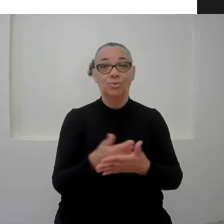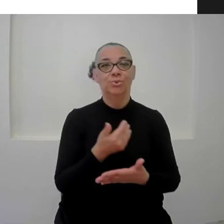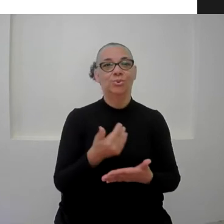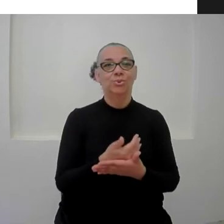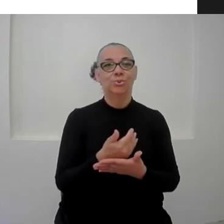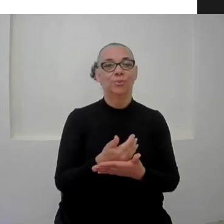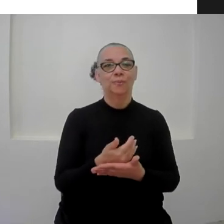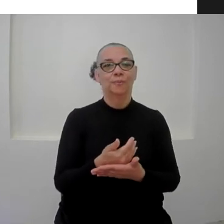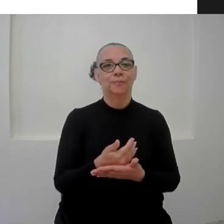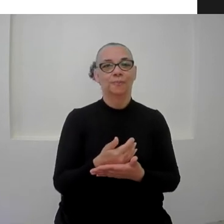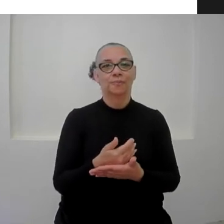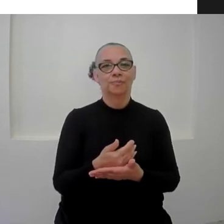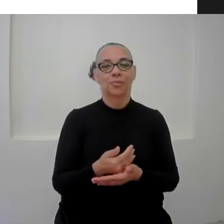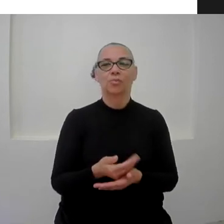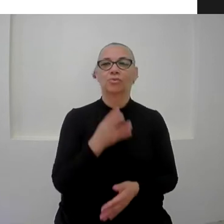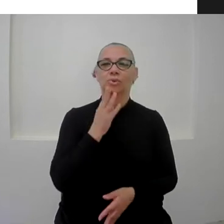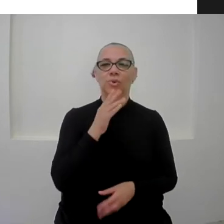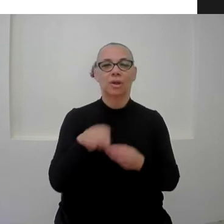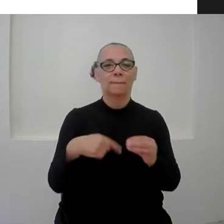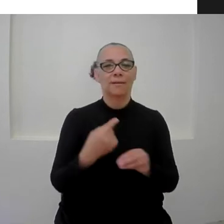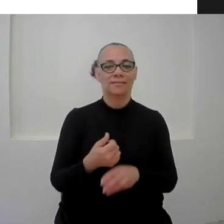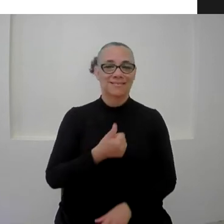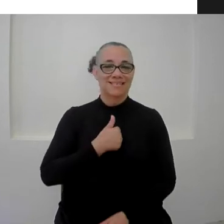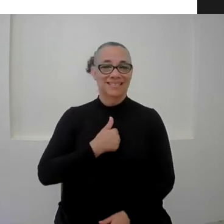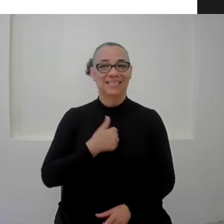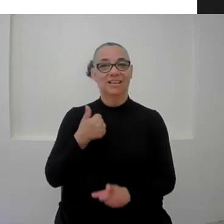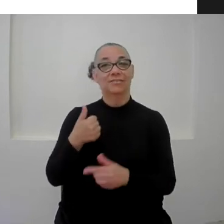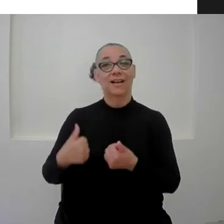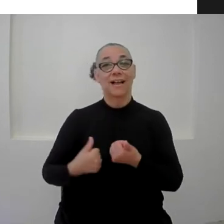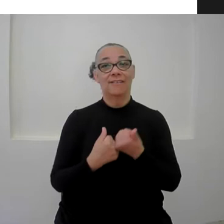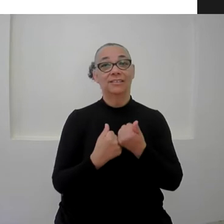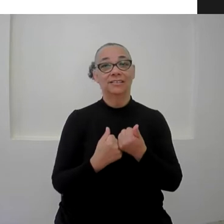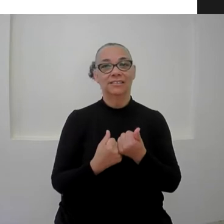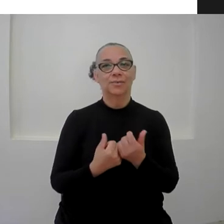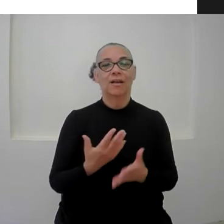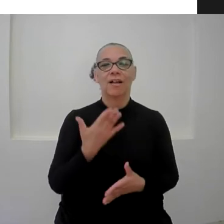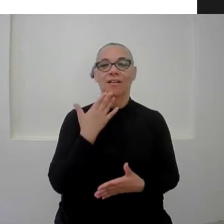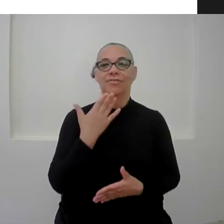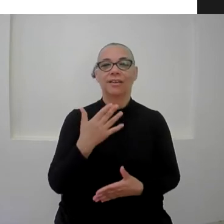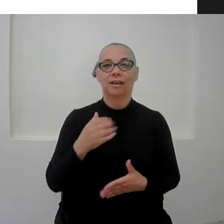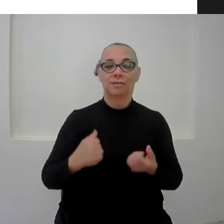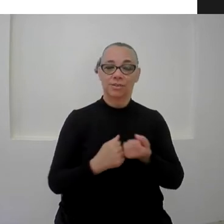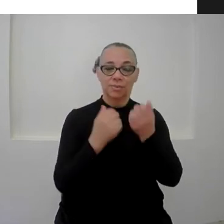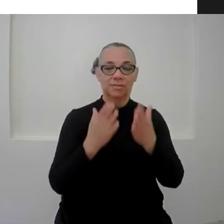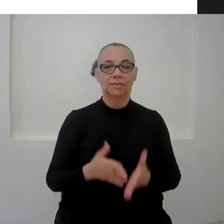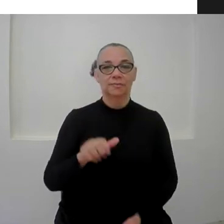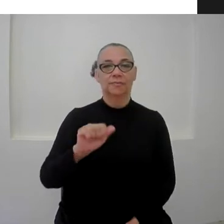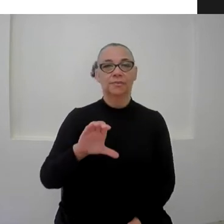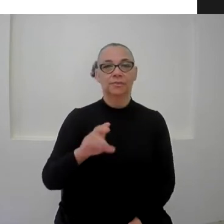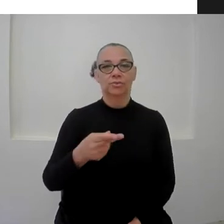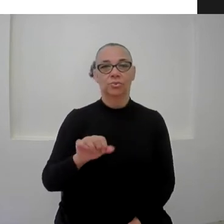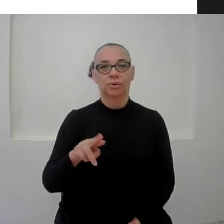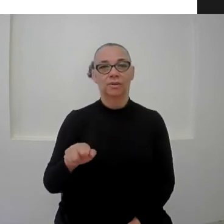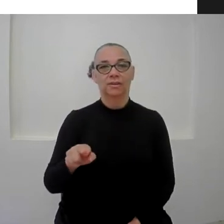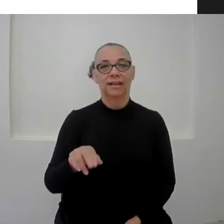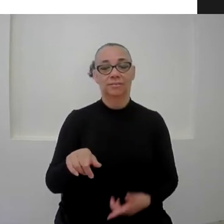we're talking about self-advocacy today. We're going to thank our sponsors, Anchor, Ascot, and Everest Re, for helping us